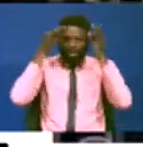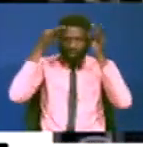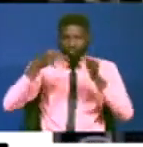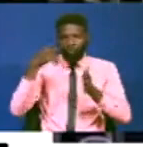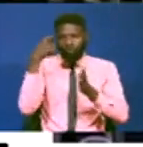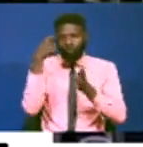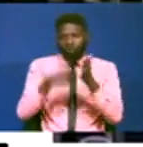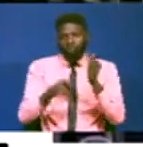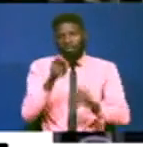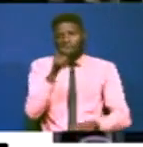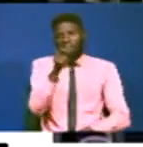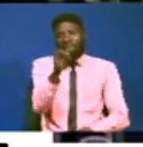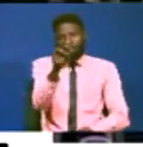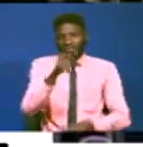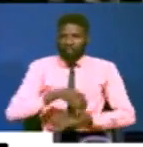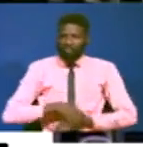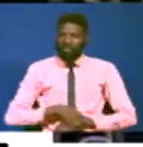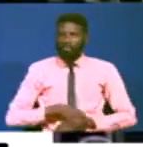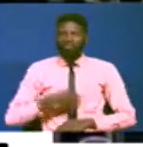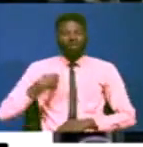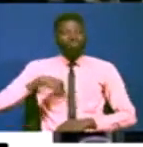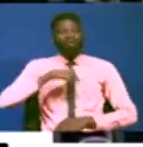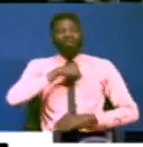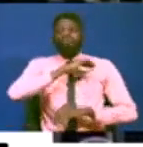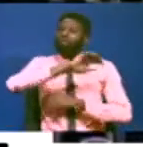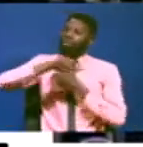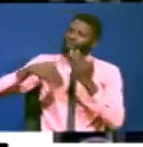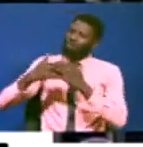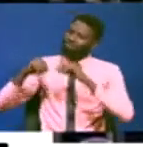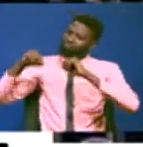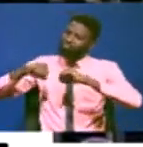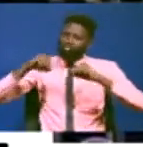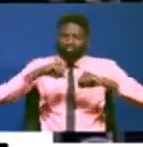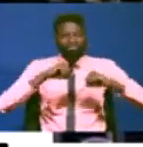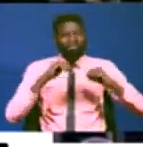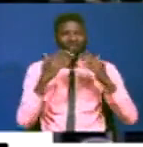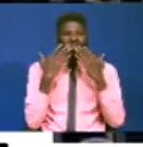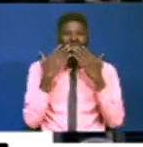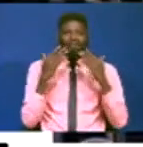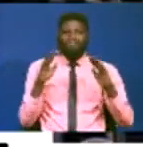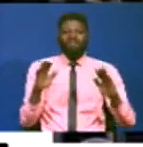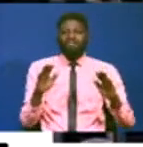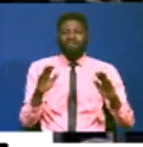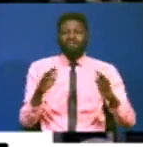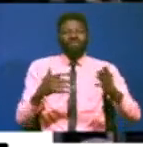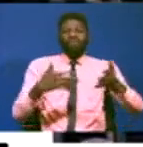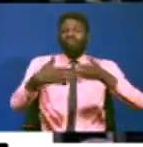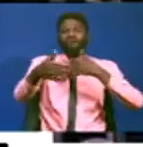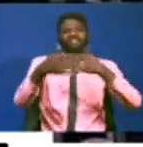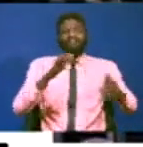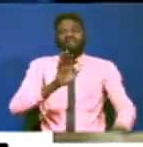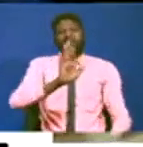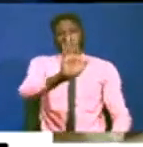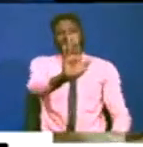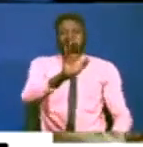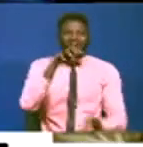agreed and we have built consensus that irrespective of your status,